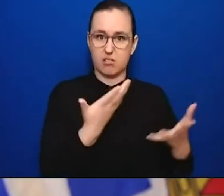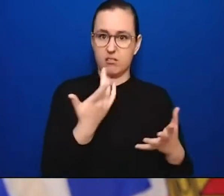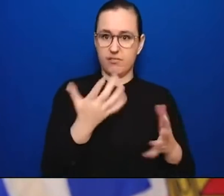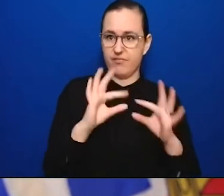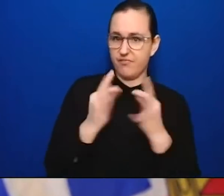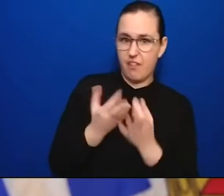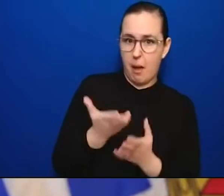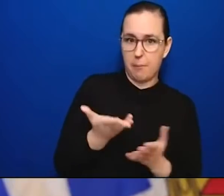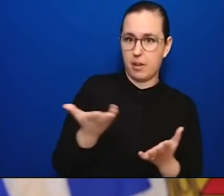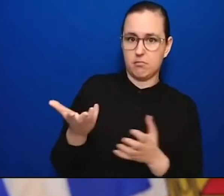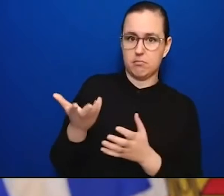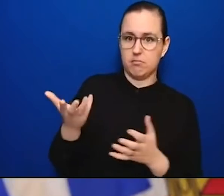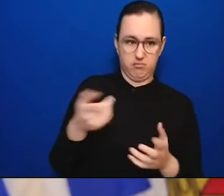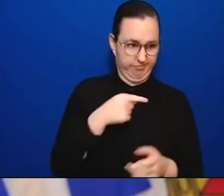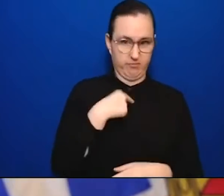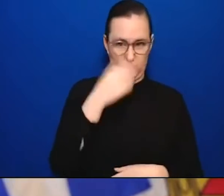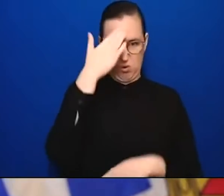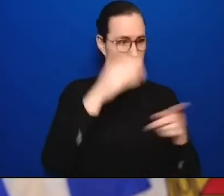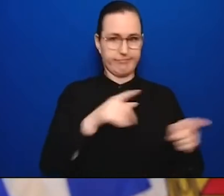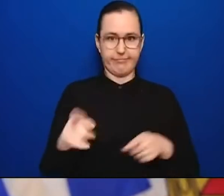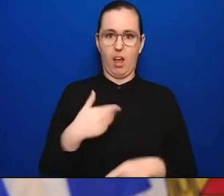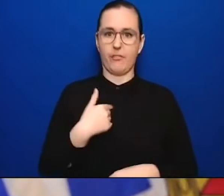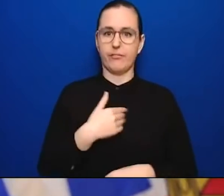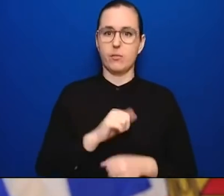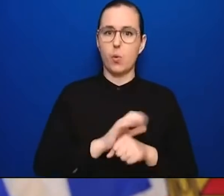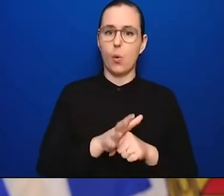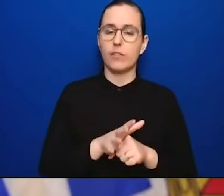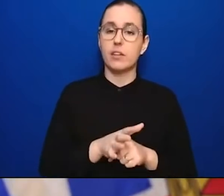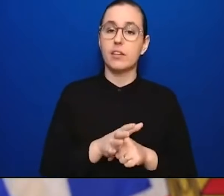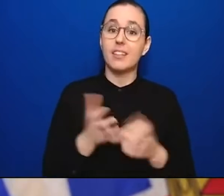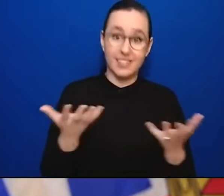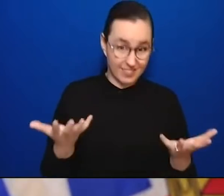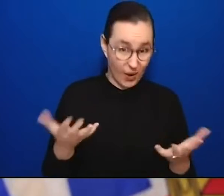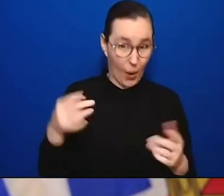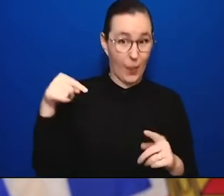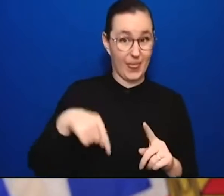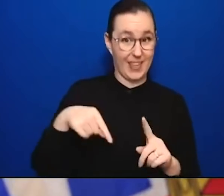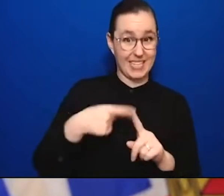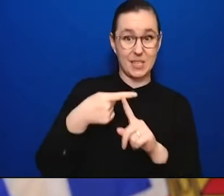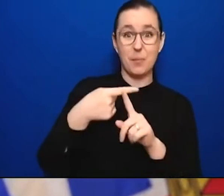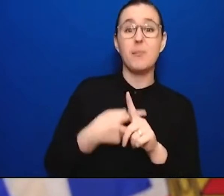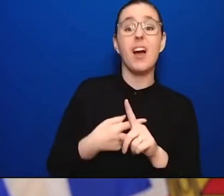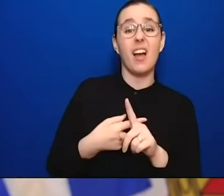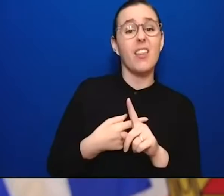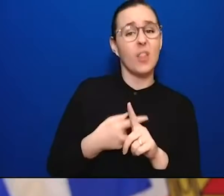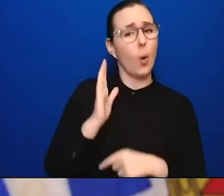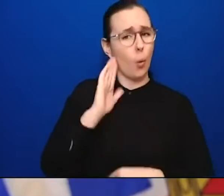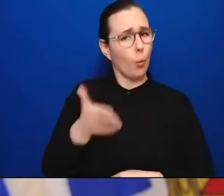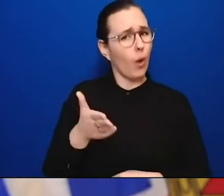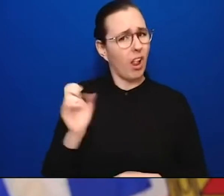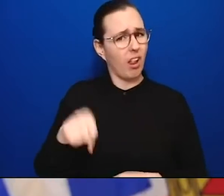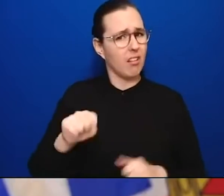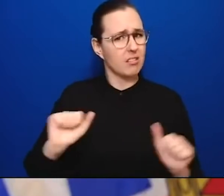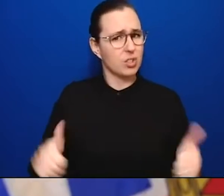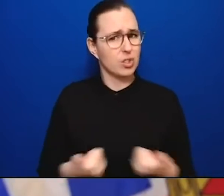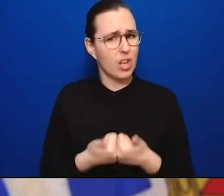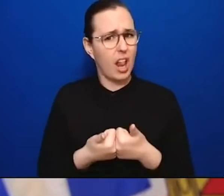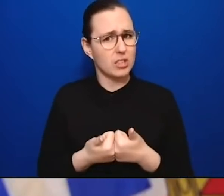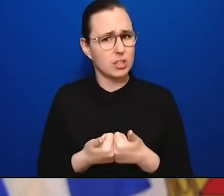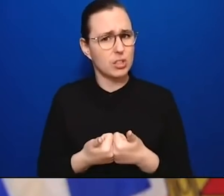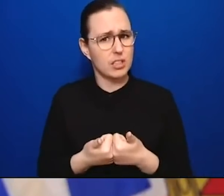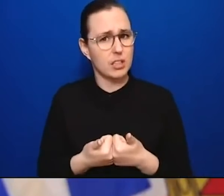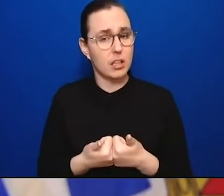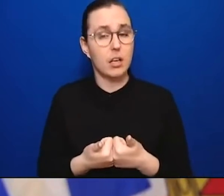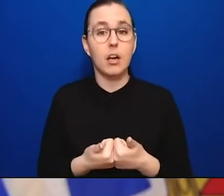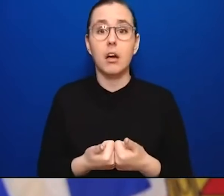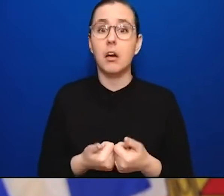month. But it doesn't mean that we need to stop everything. We know that the basics, the foundations of what we have in place,